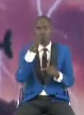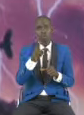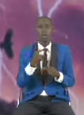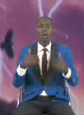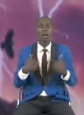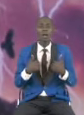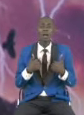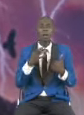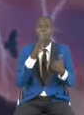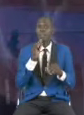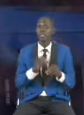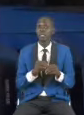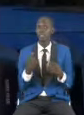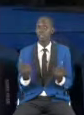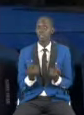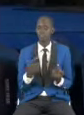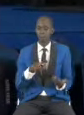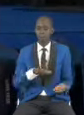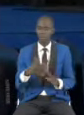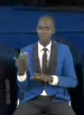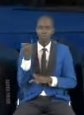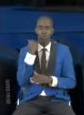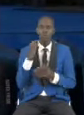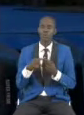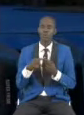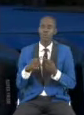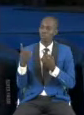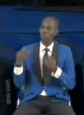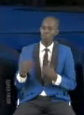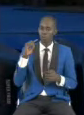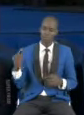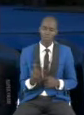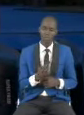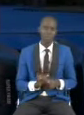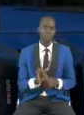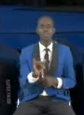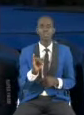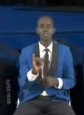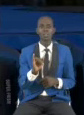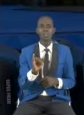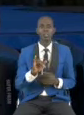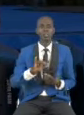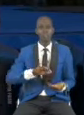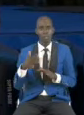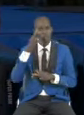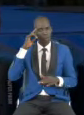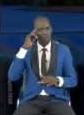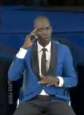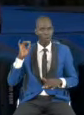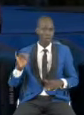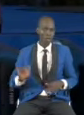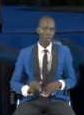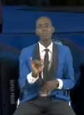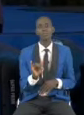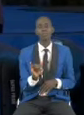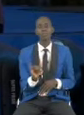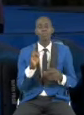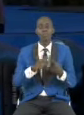death should have come. Eternal death, death forever, to be in a place